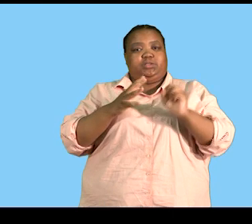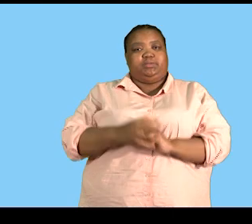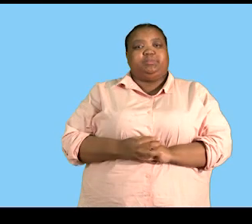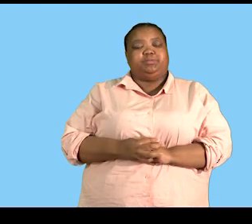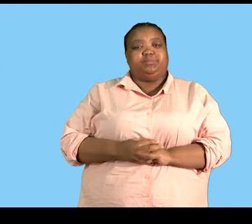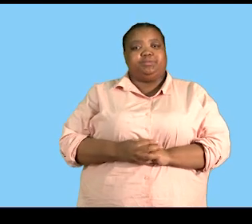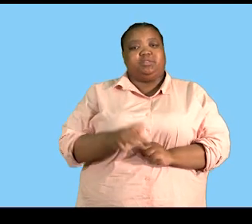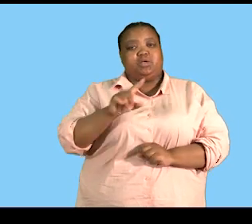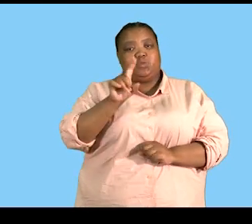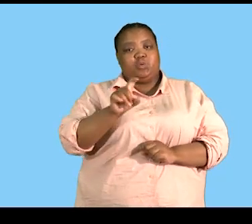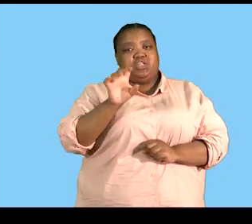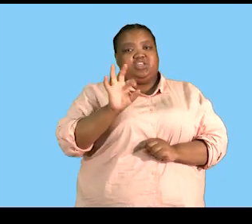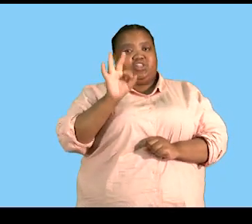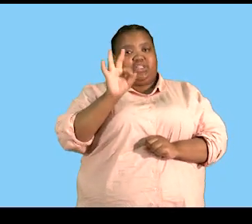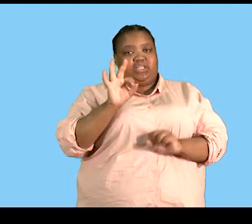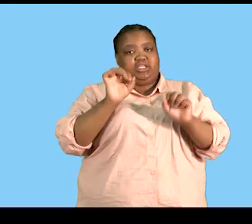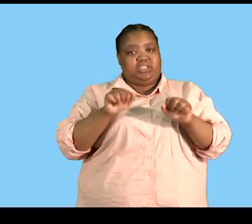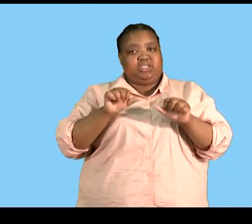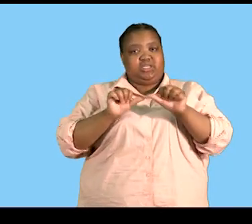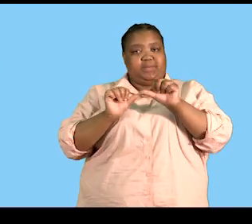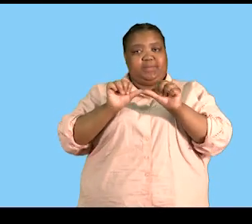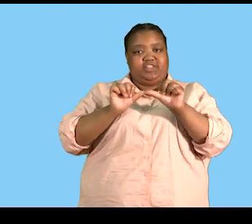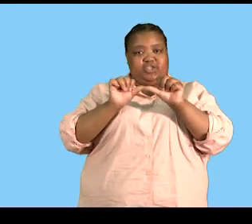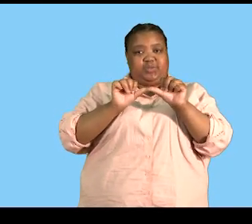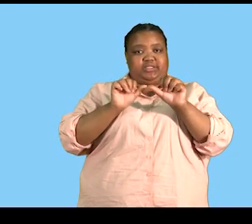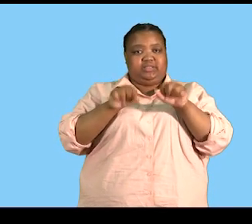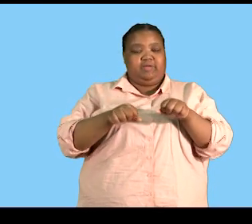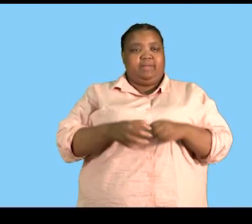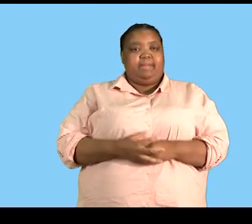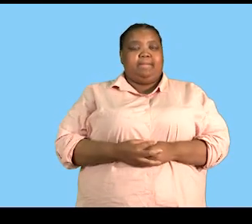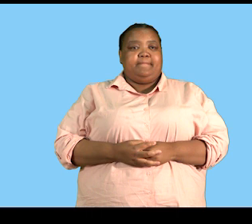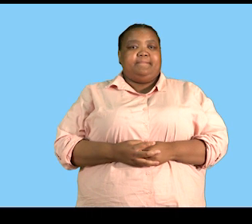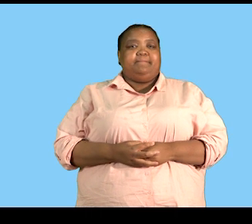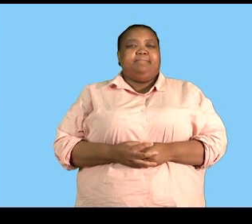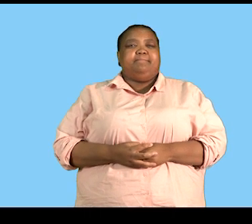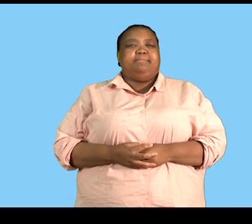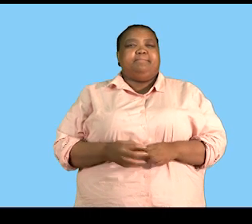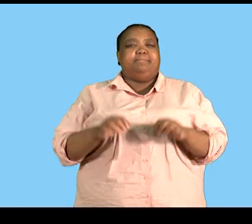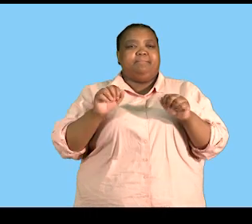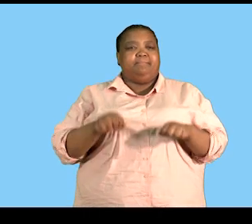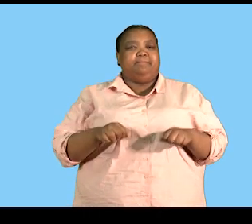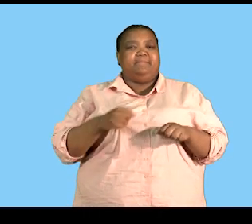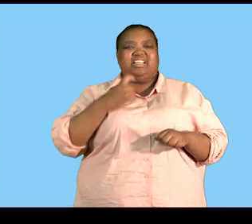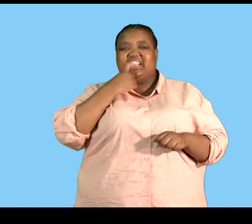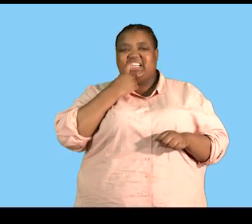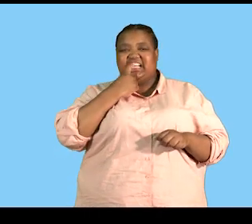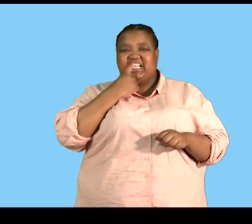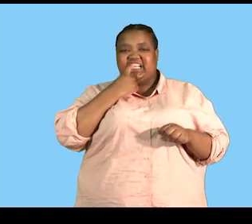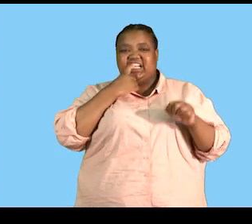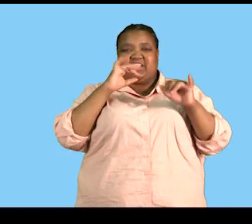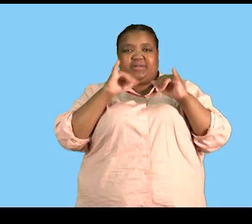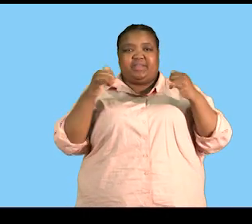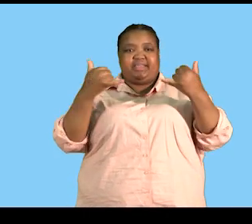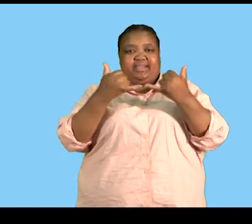Now let's look at question 3, which is measurement. A brick company truck transports